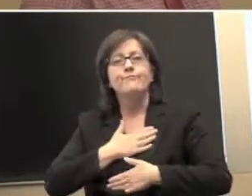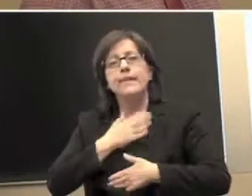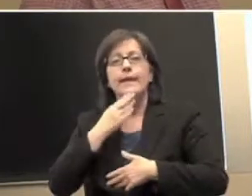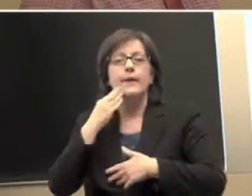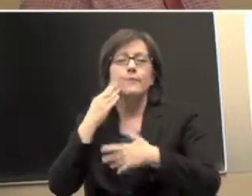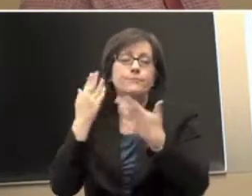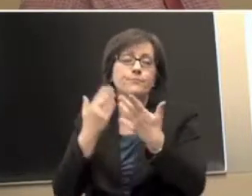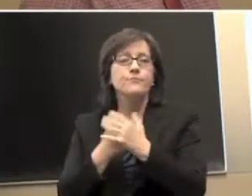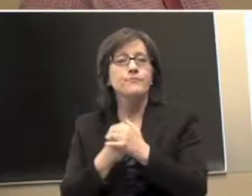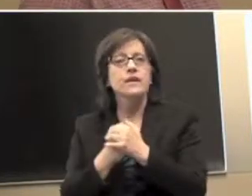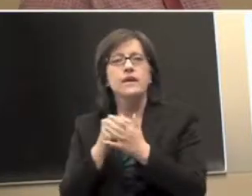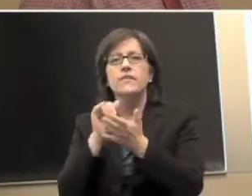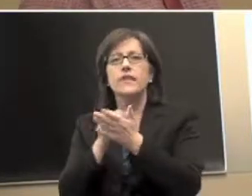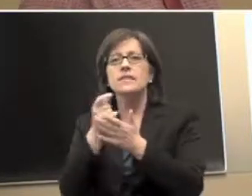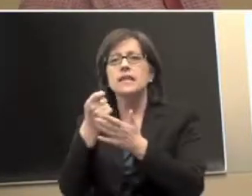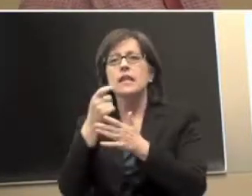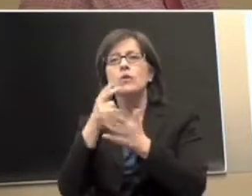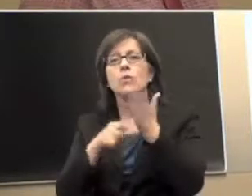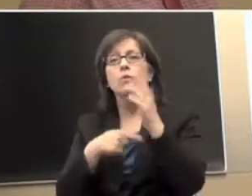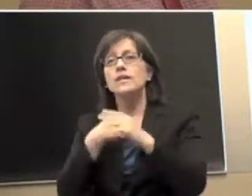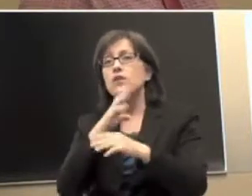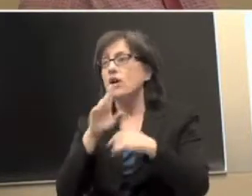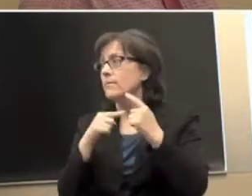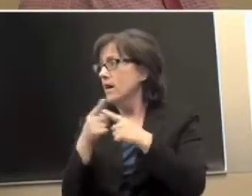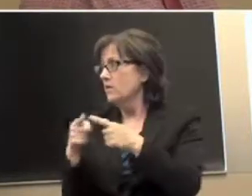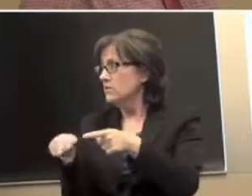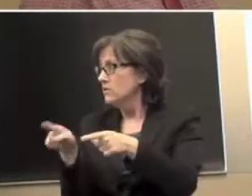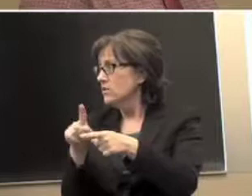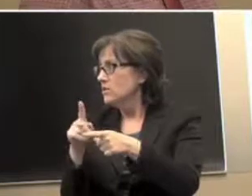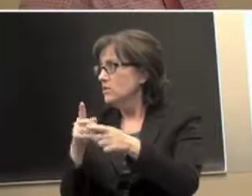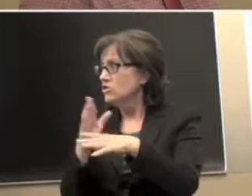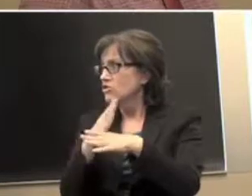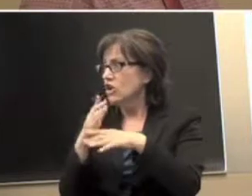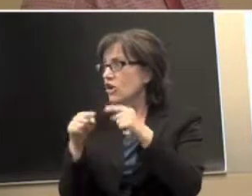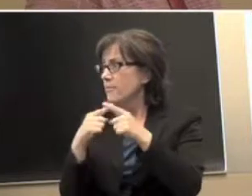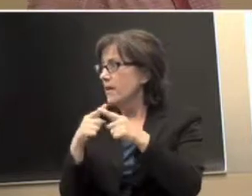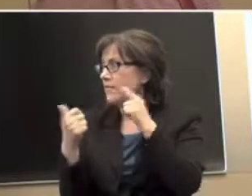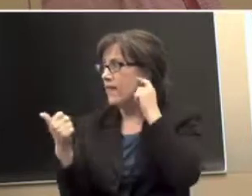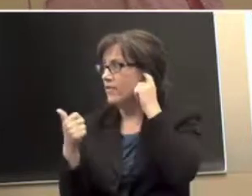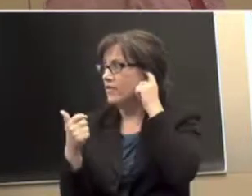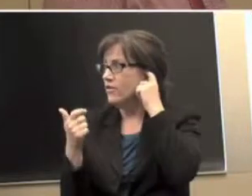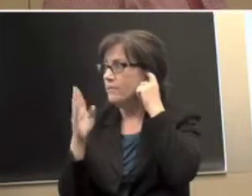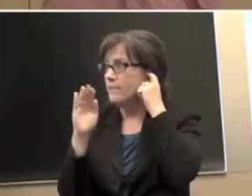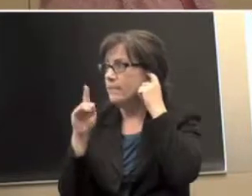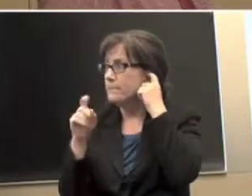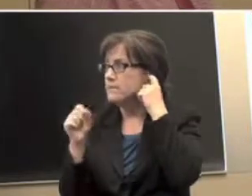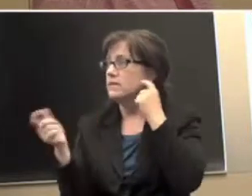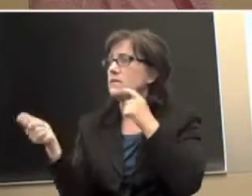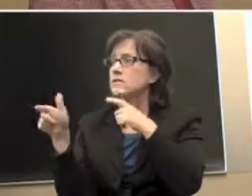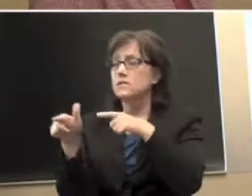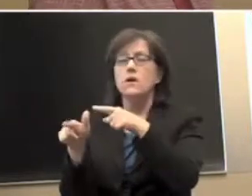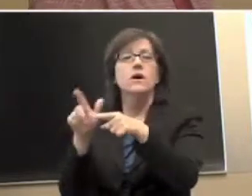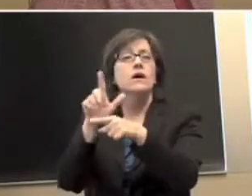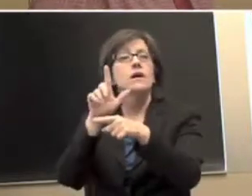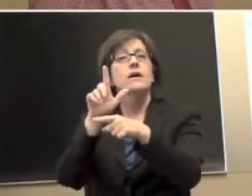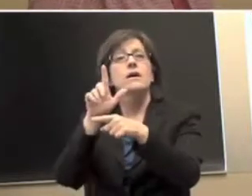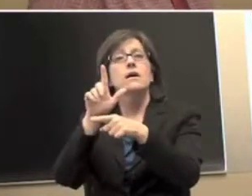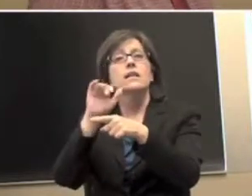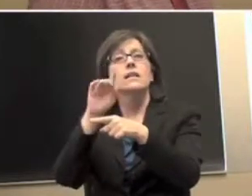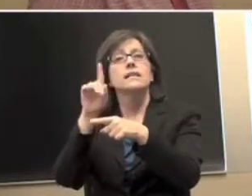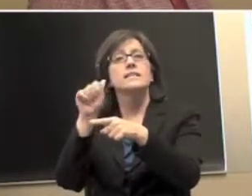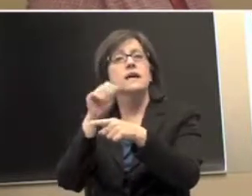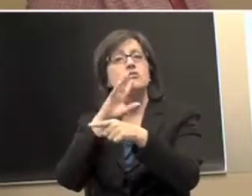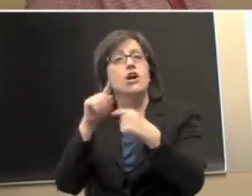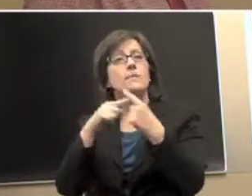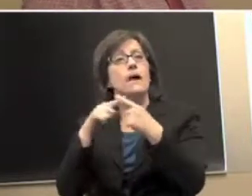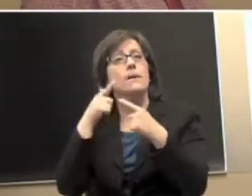So that's a bit of what we talked about. Do we want to share about the bins too, or? So Linda talked about because he also